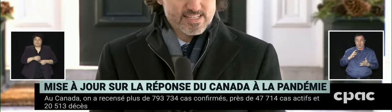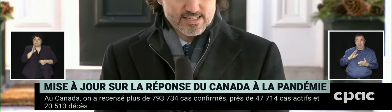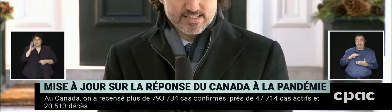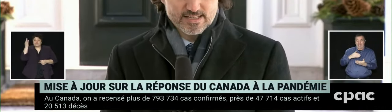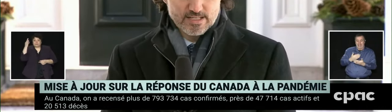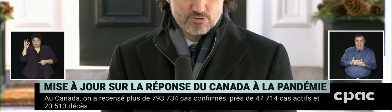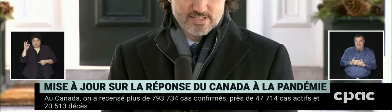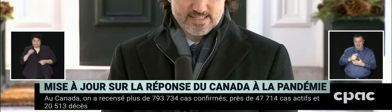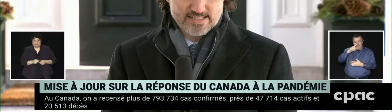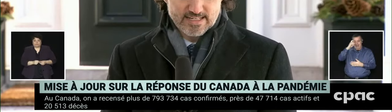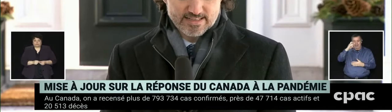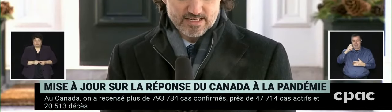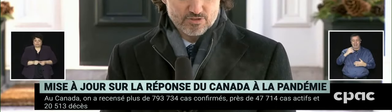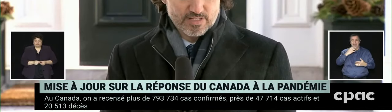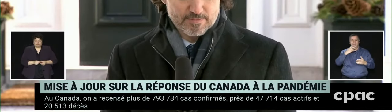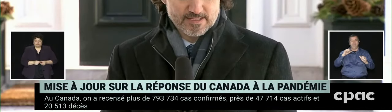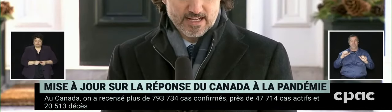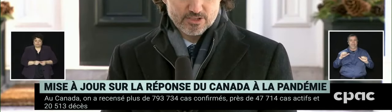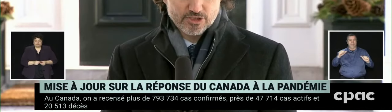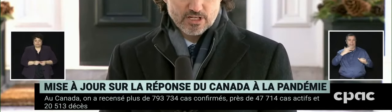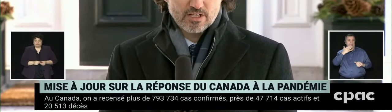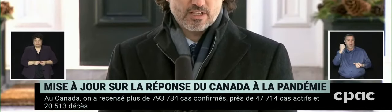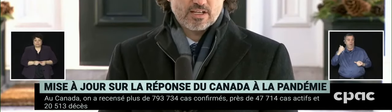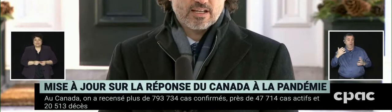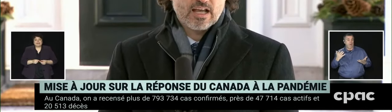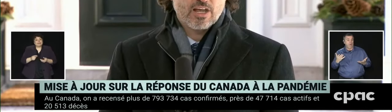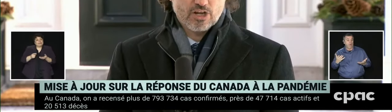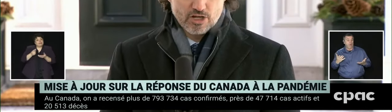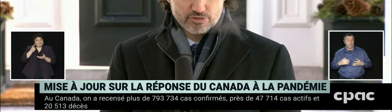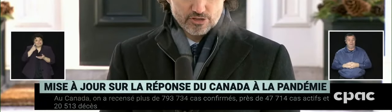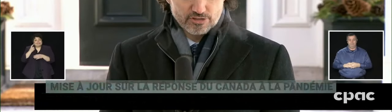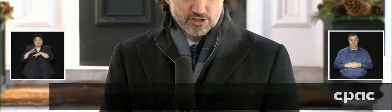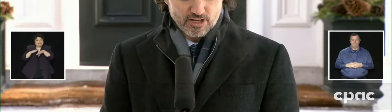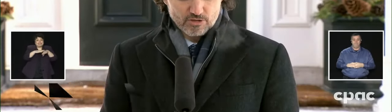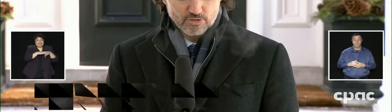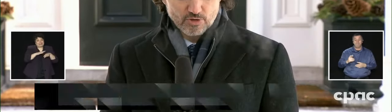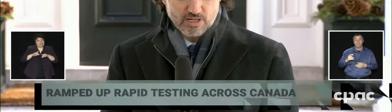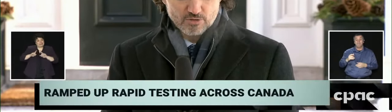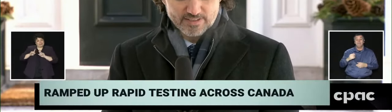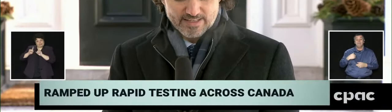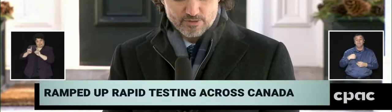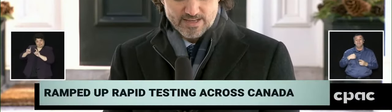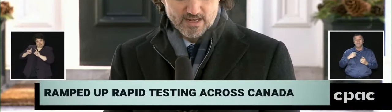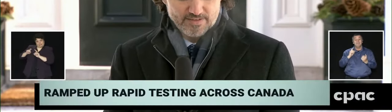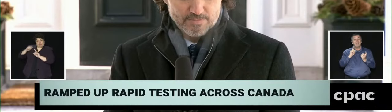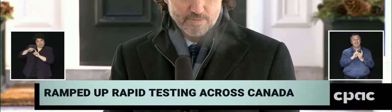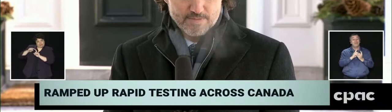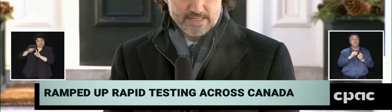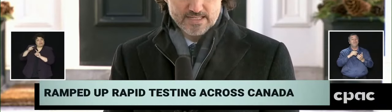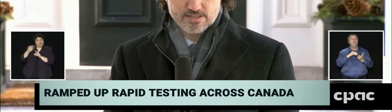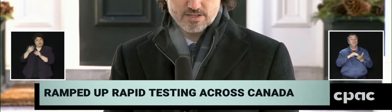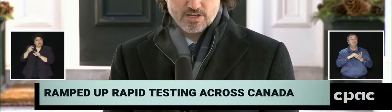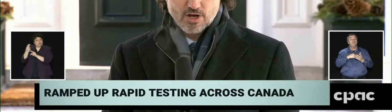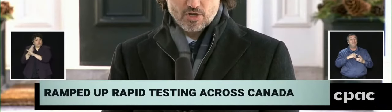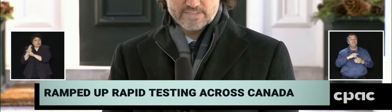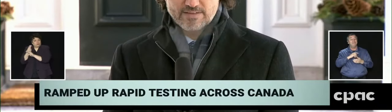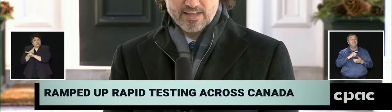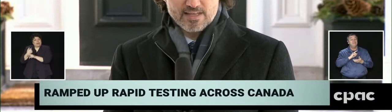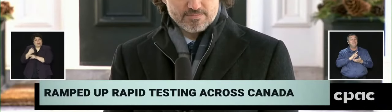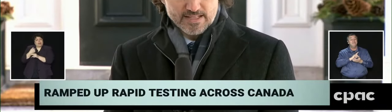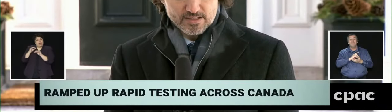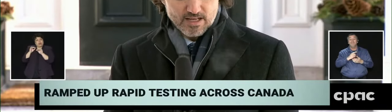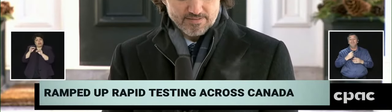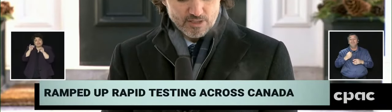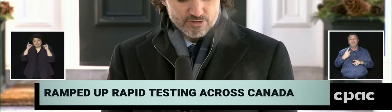la nécessité d'utiliser les tests de dépistage lors de nos rencontres régulières avec les premiers ministres, on